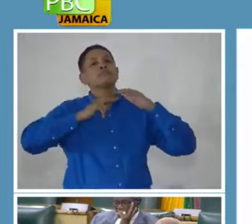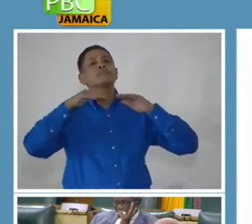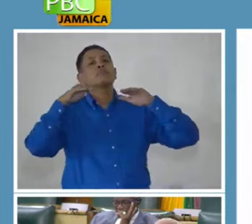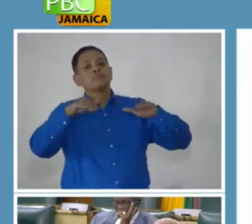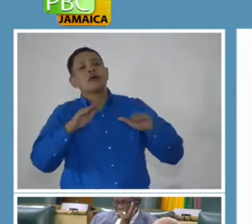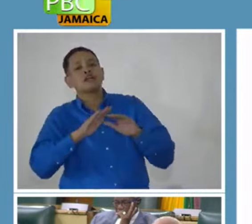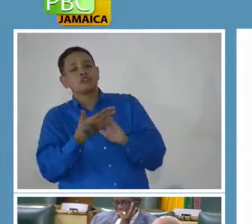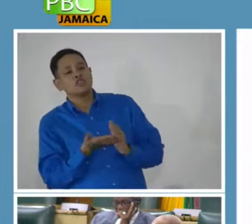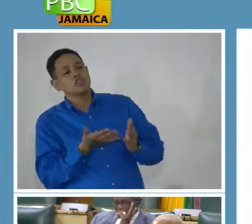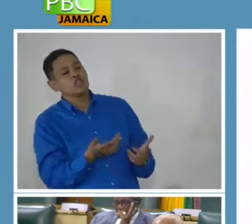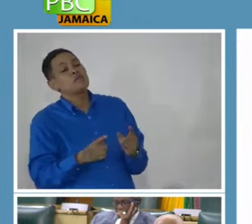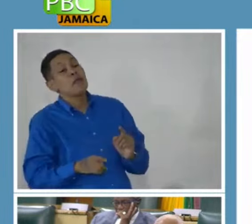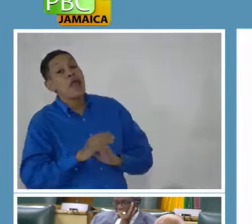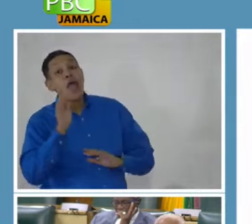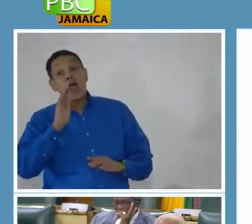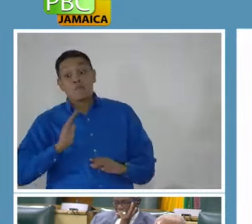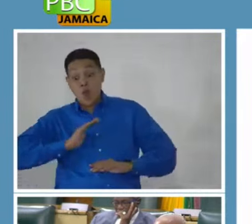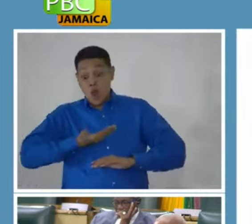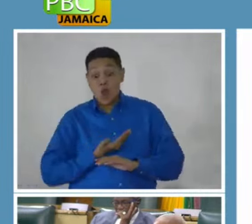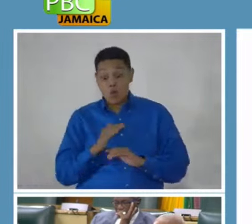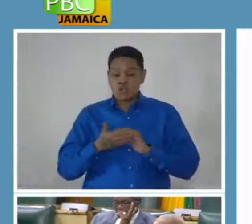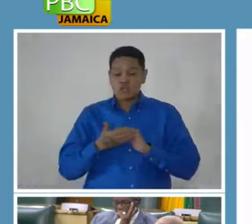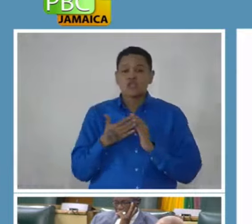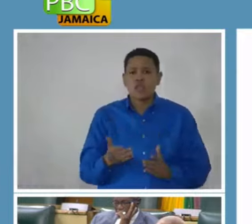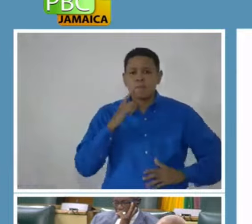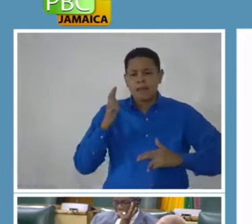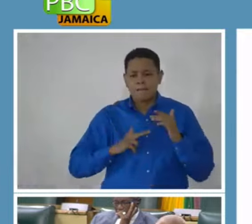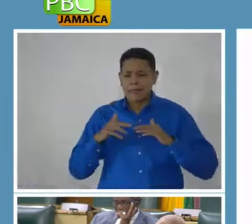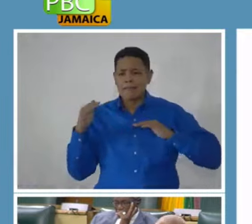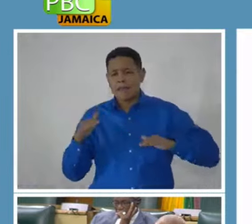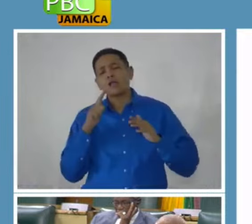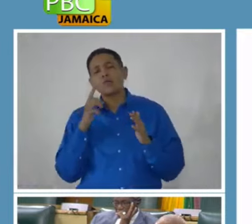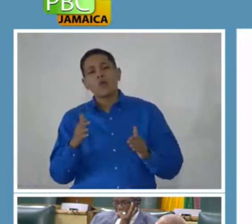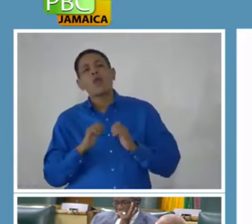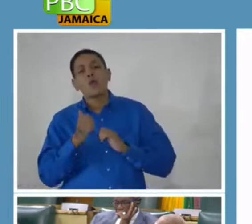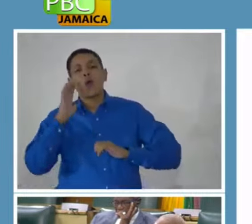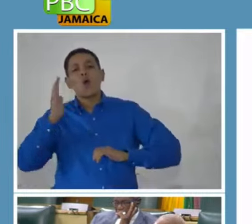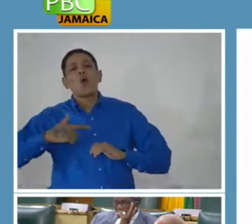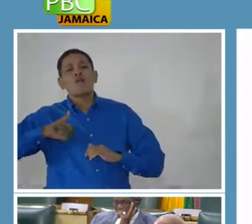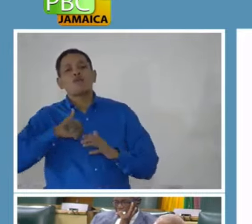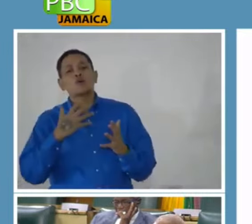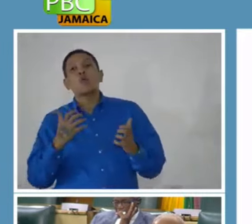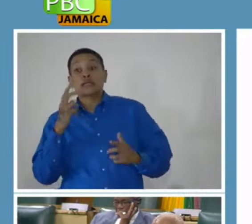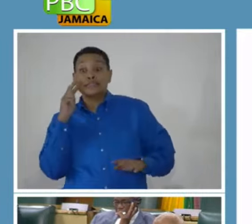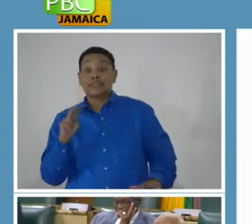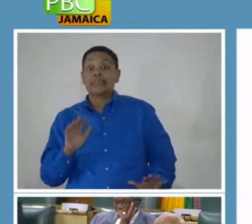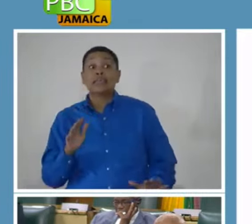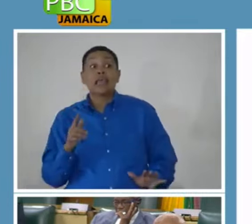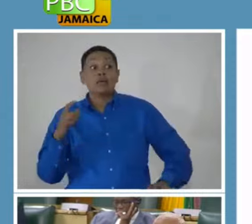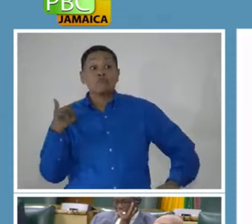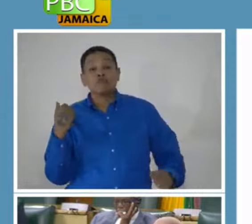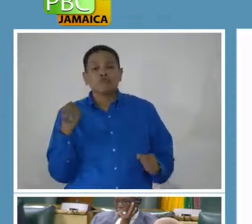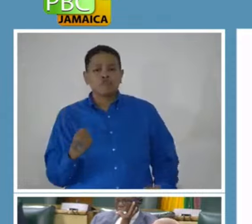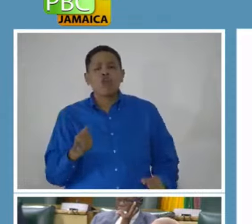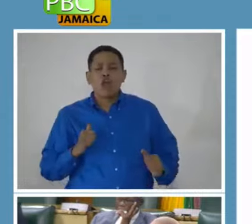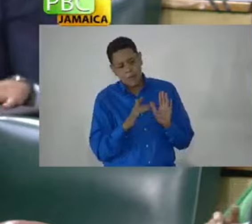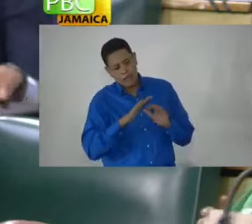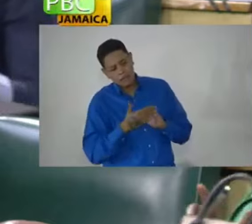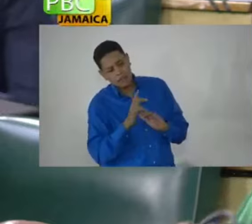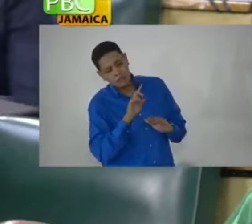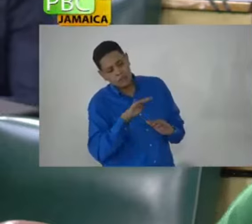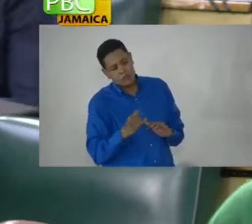of Jamaica. Our Jamaica, rebuilt the way all of us want it to be, strong,